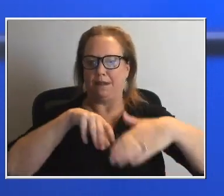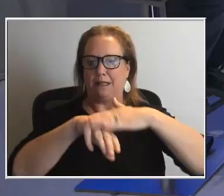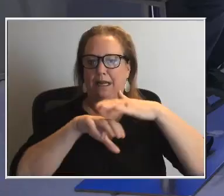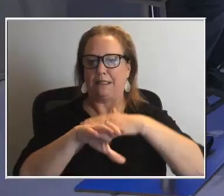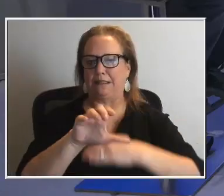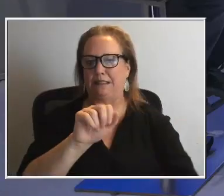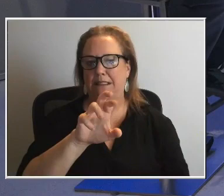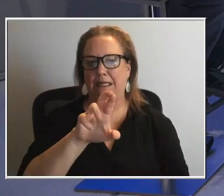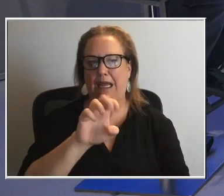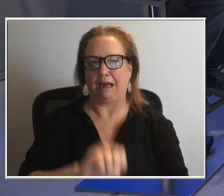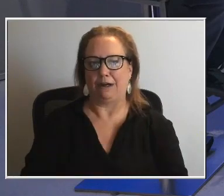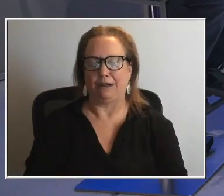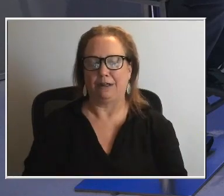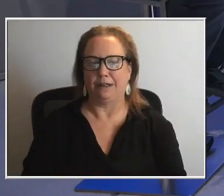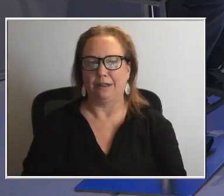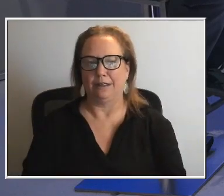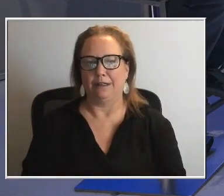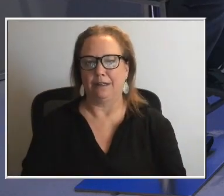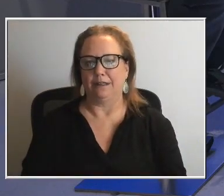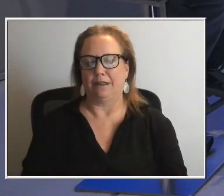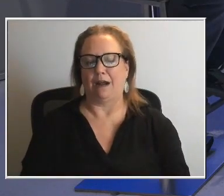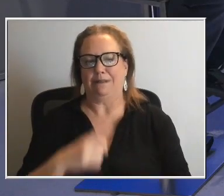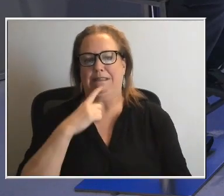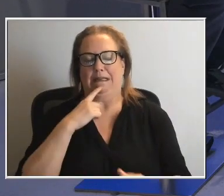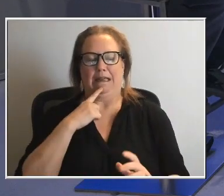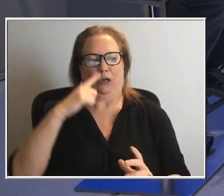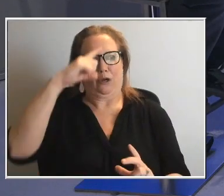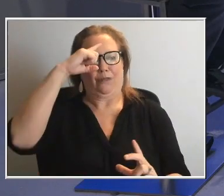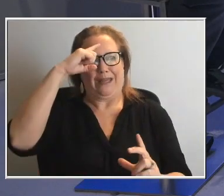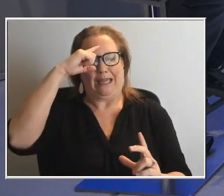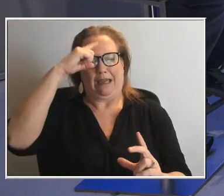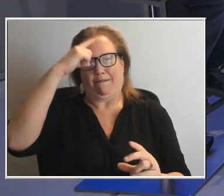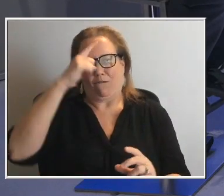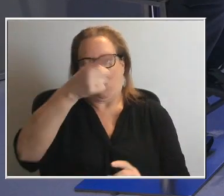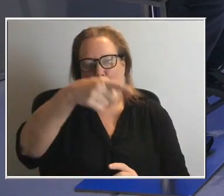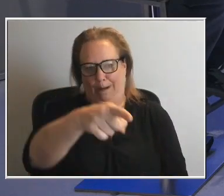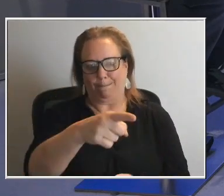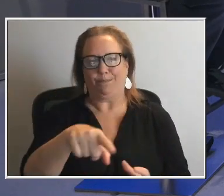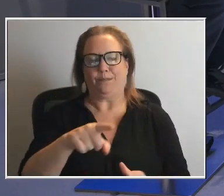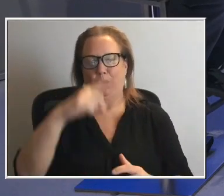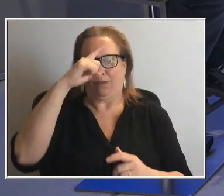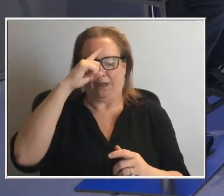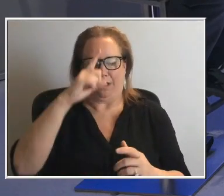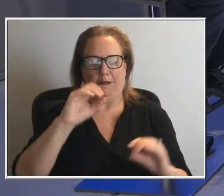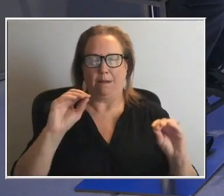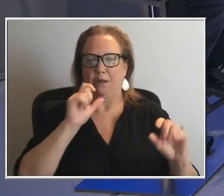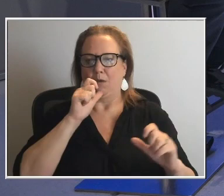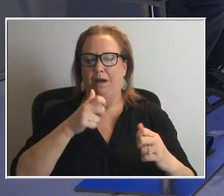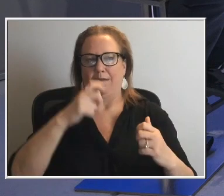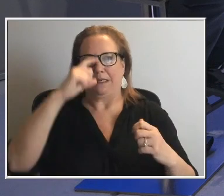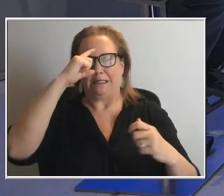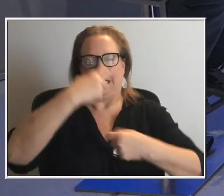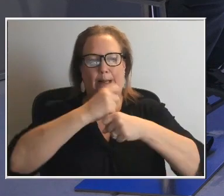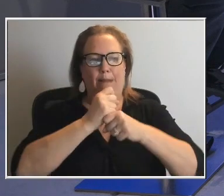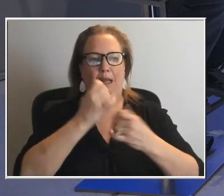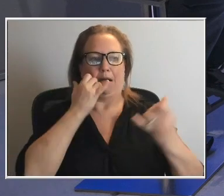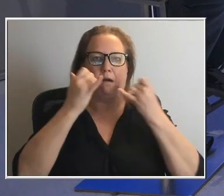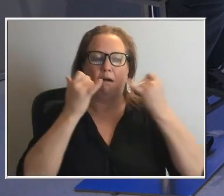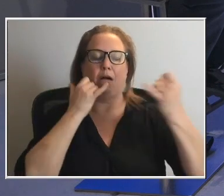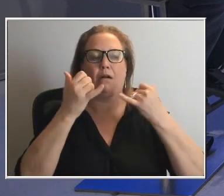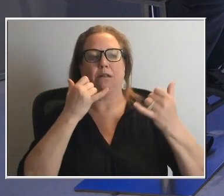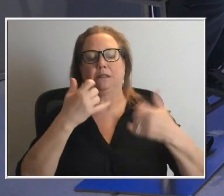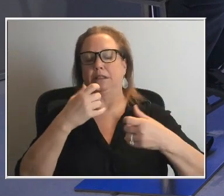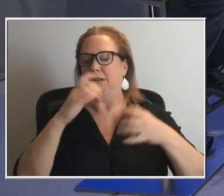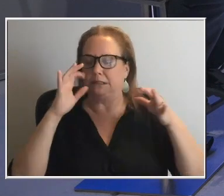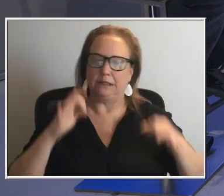did. Yeah, it's like I was saying before, it's like you're doing the thinking for him. Nobody wants to sit and have to make 100 calls and try to figure out where they're supposed to